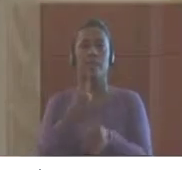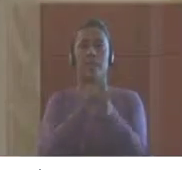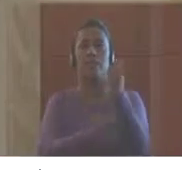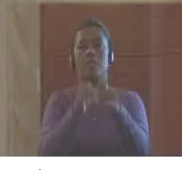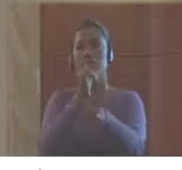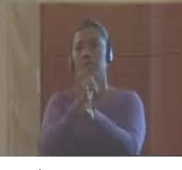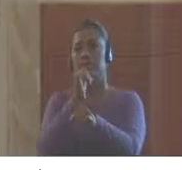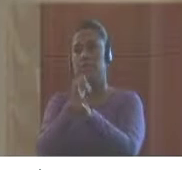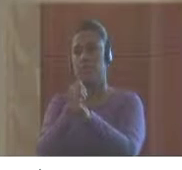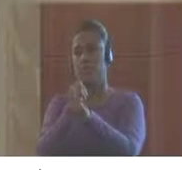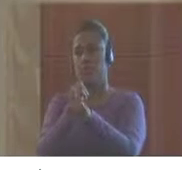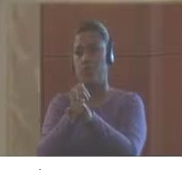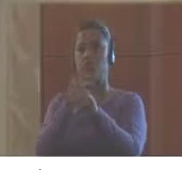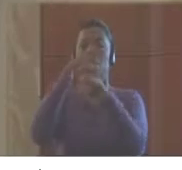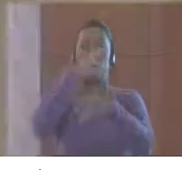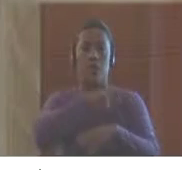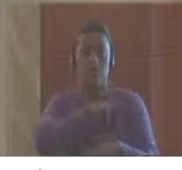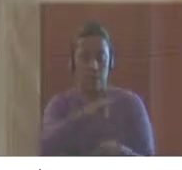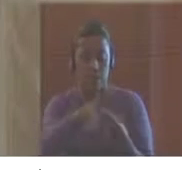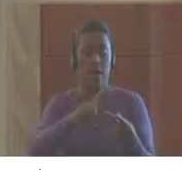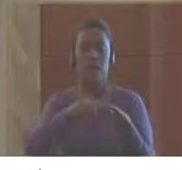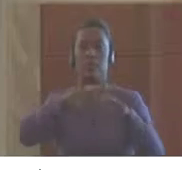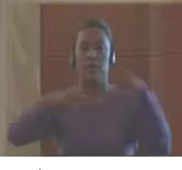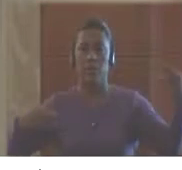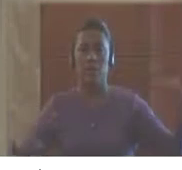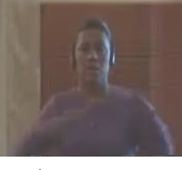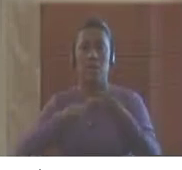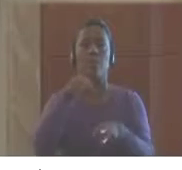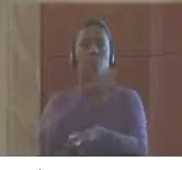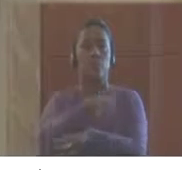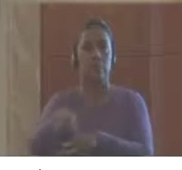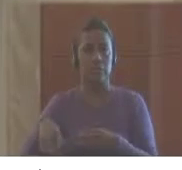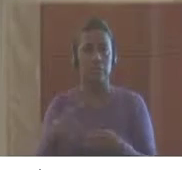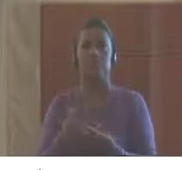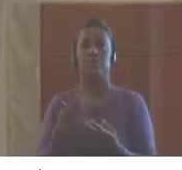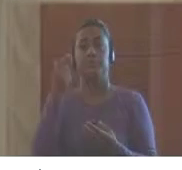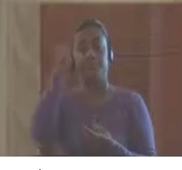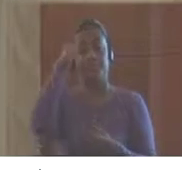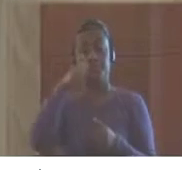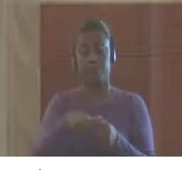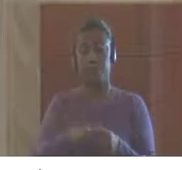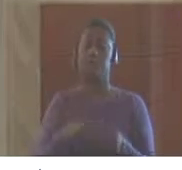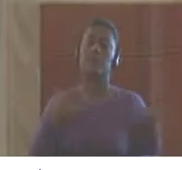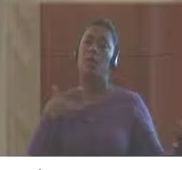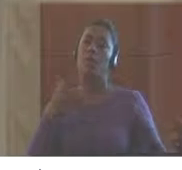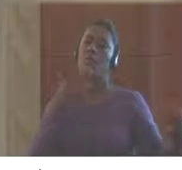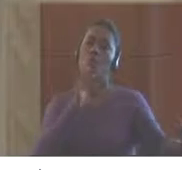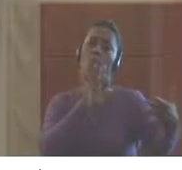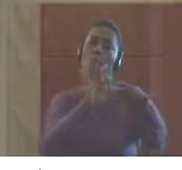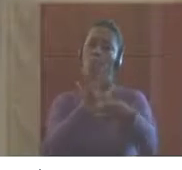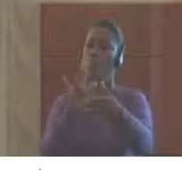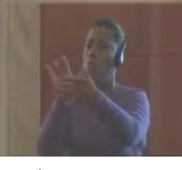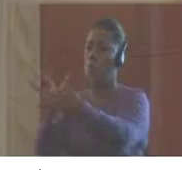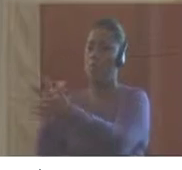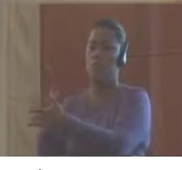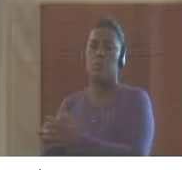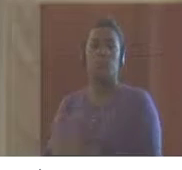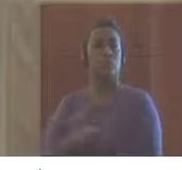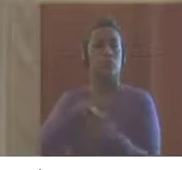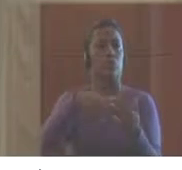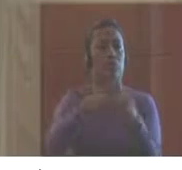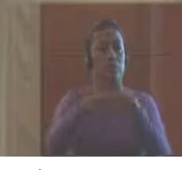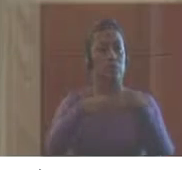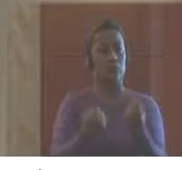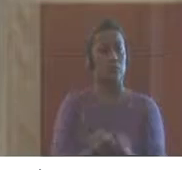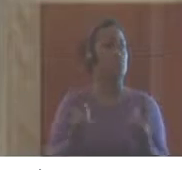because as important are the government instances, local, regional, provincial, and the